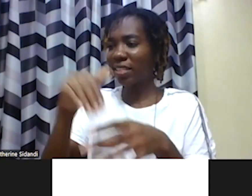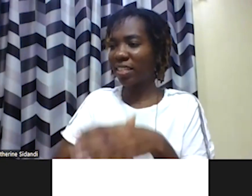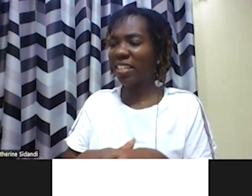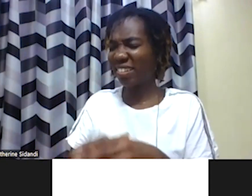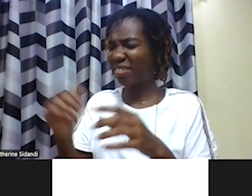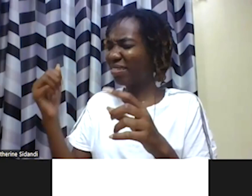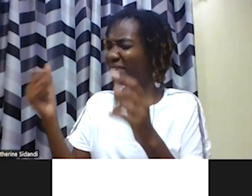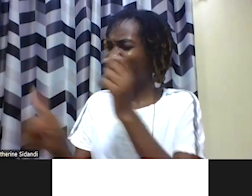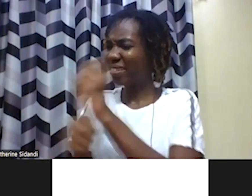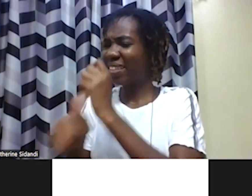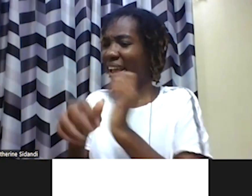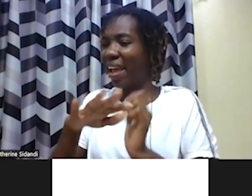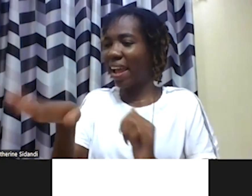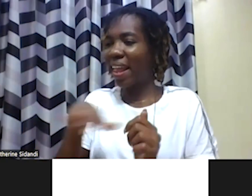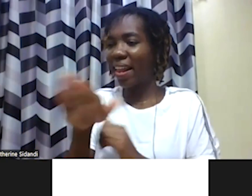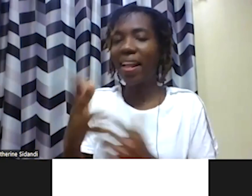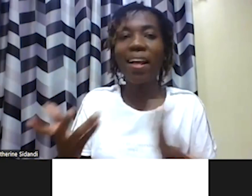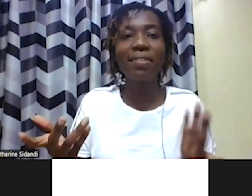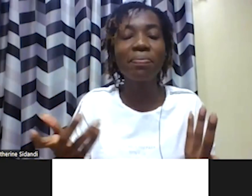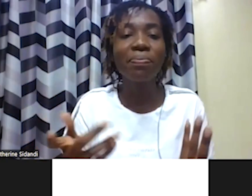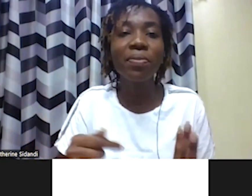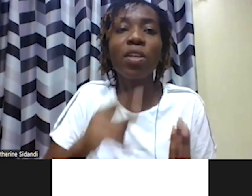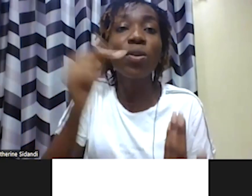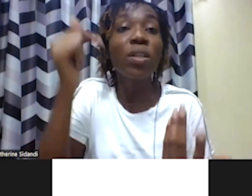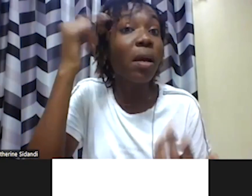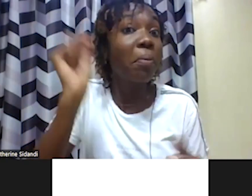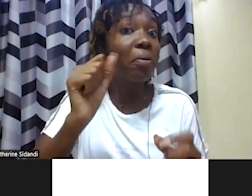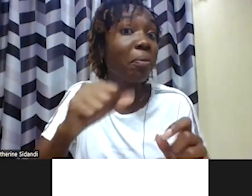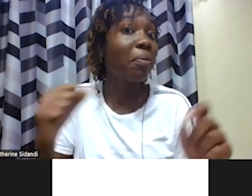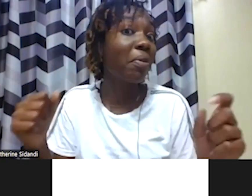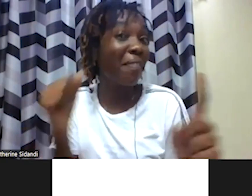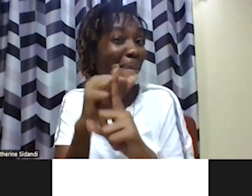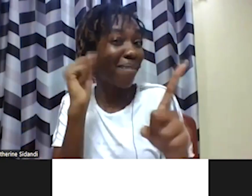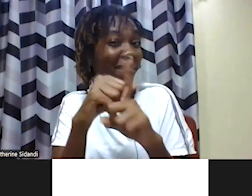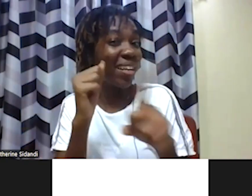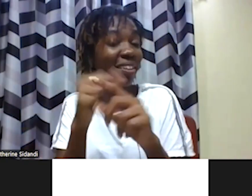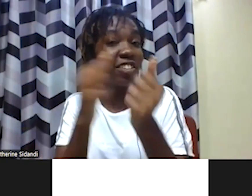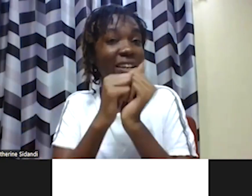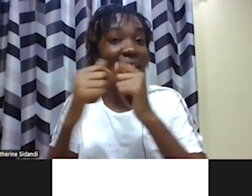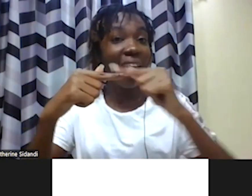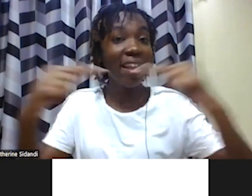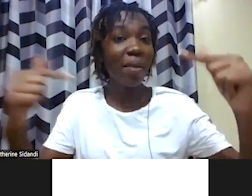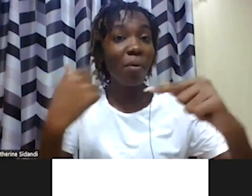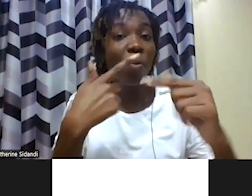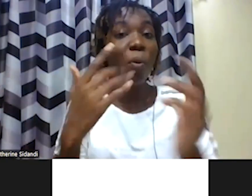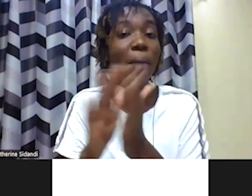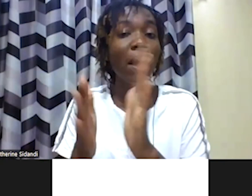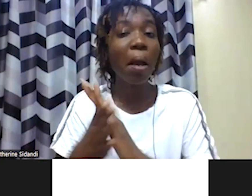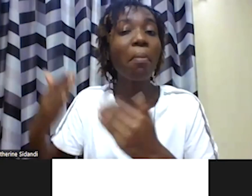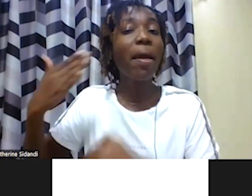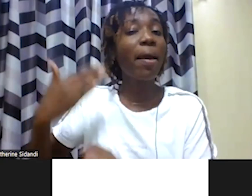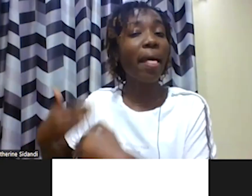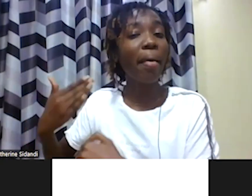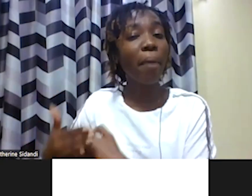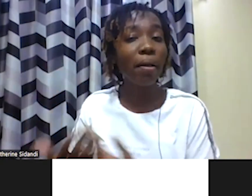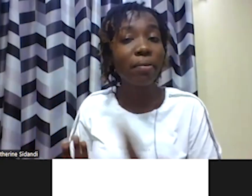area. Do you think you can be able to fight with the enemy who are supposed to be our neighbors?